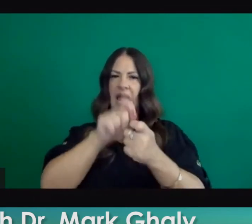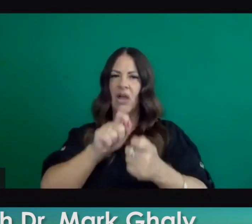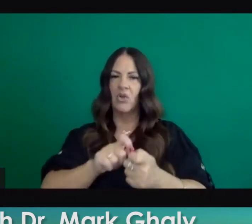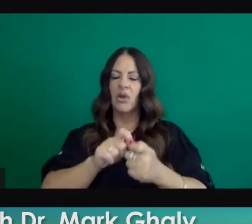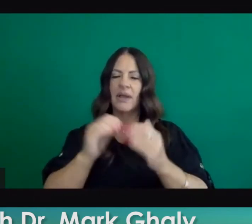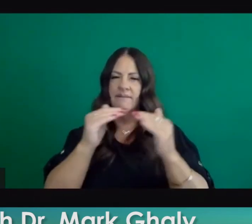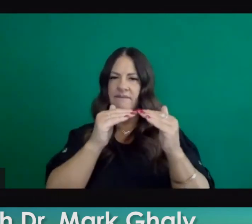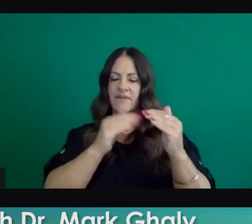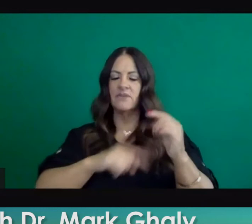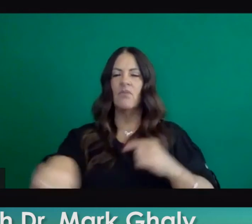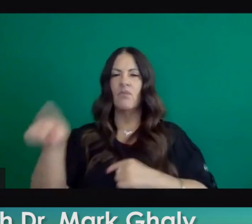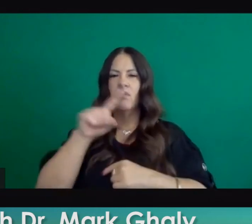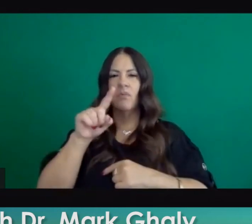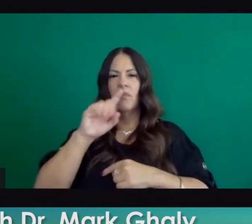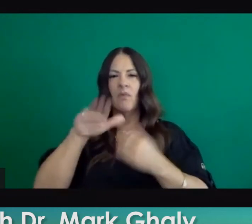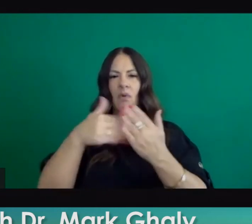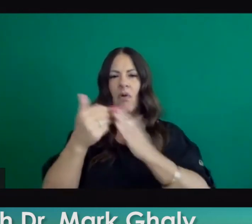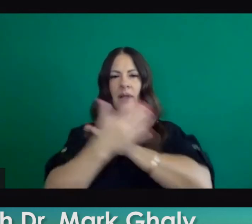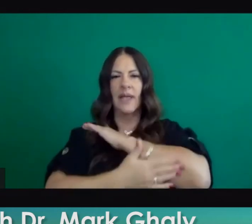Angeles Times.